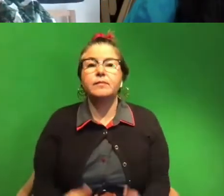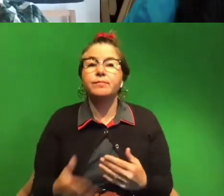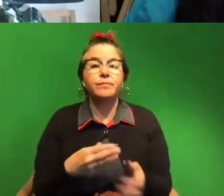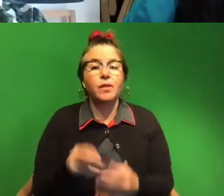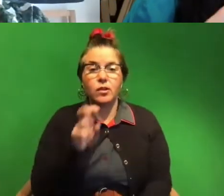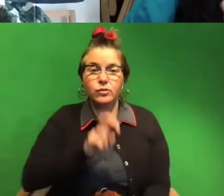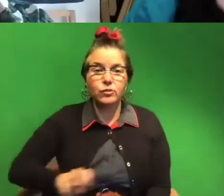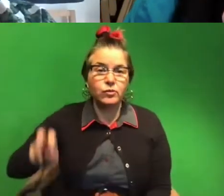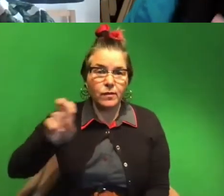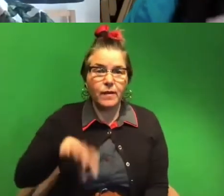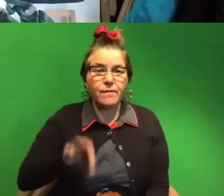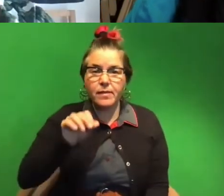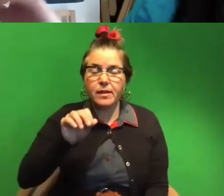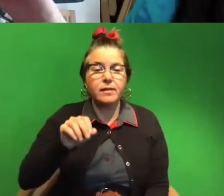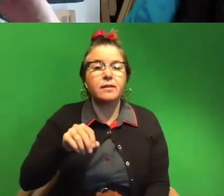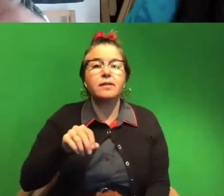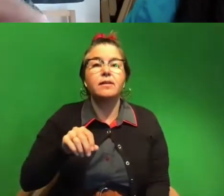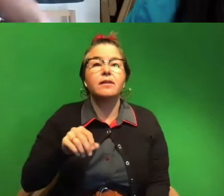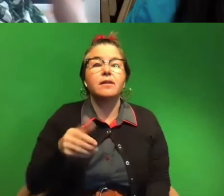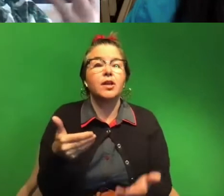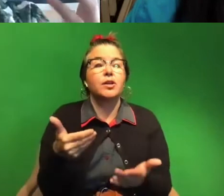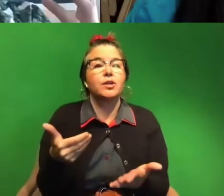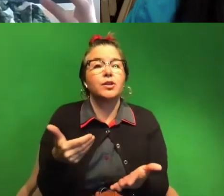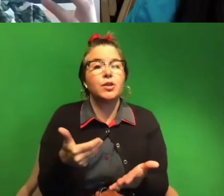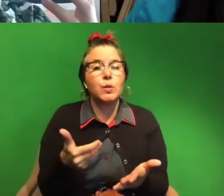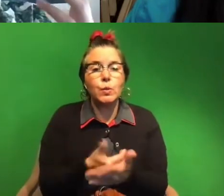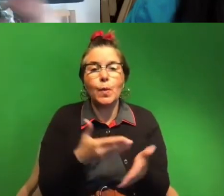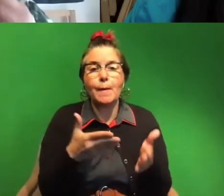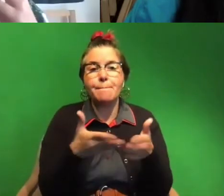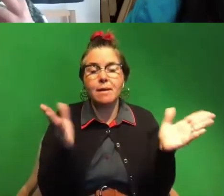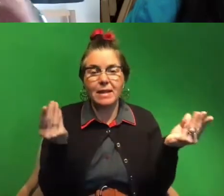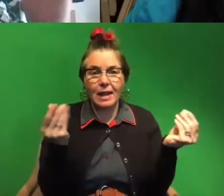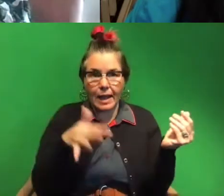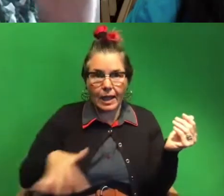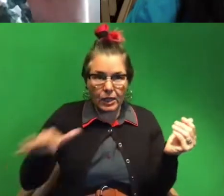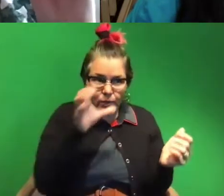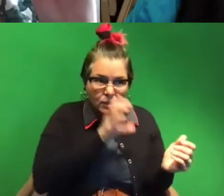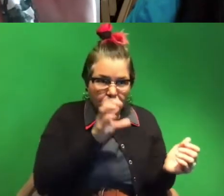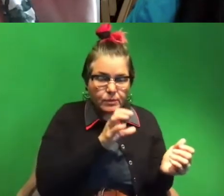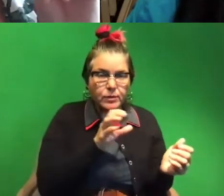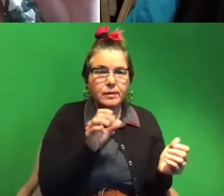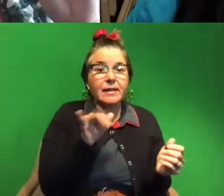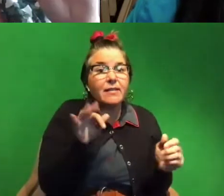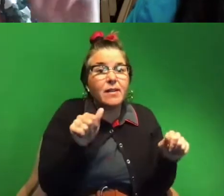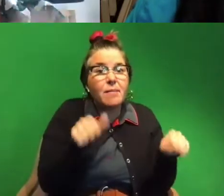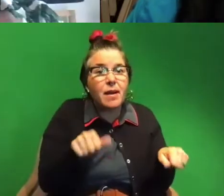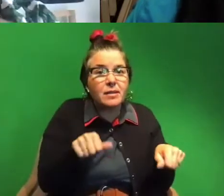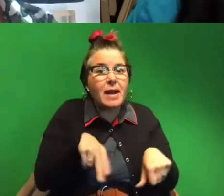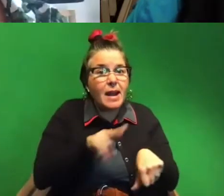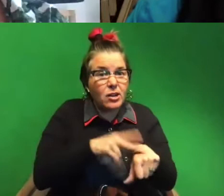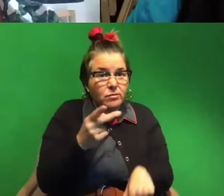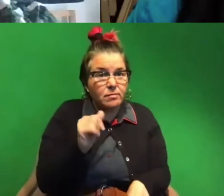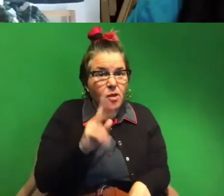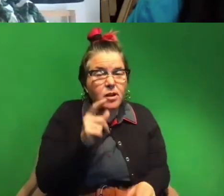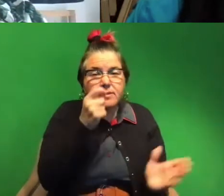I find not only a new public land to go to, if at all possible, a national park to